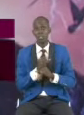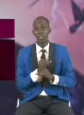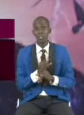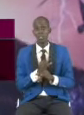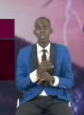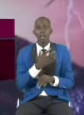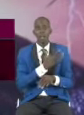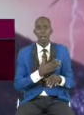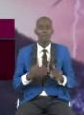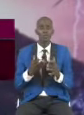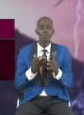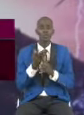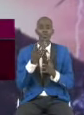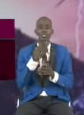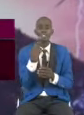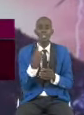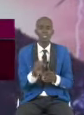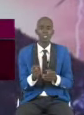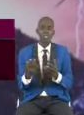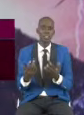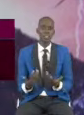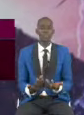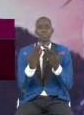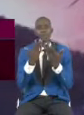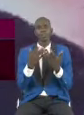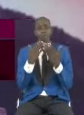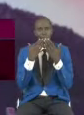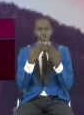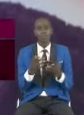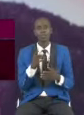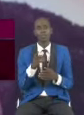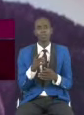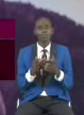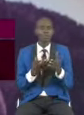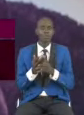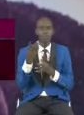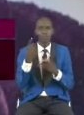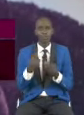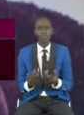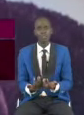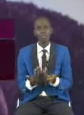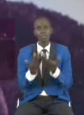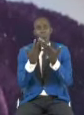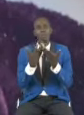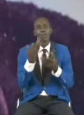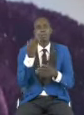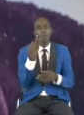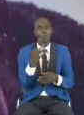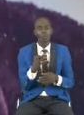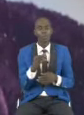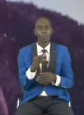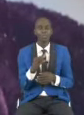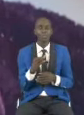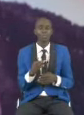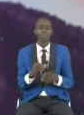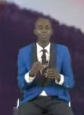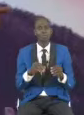through the sacrifice, God bless you, through the sacrifice of Calvary.